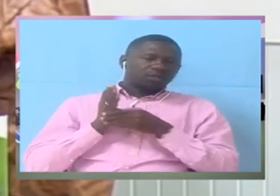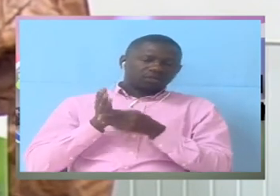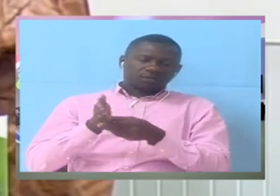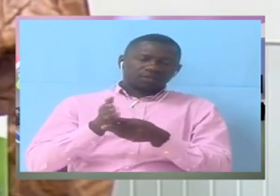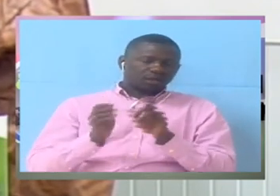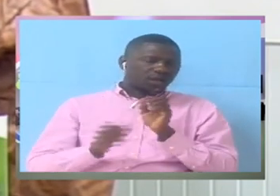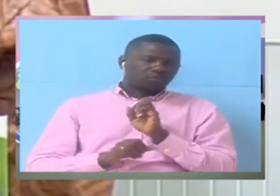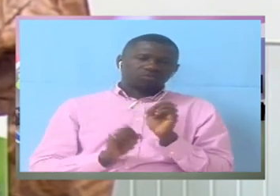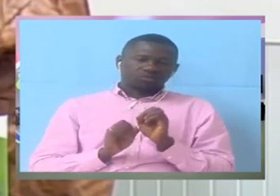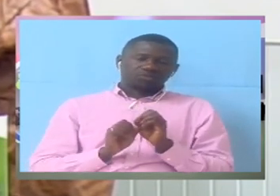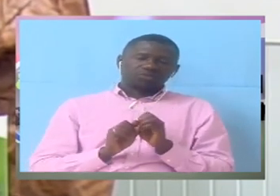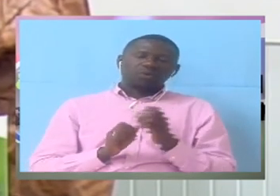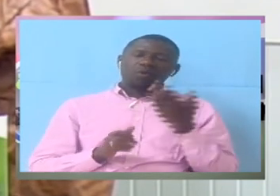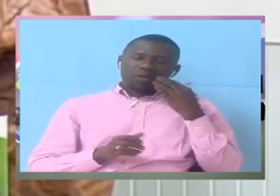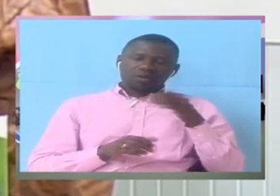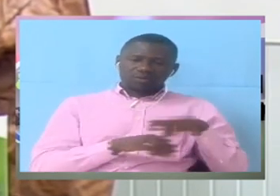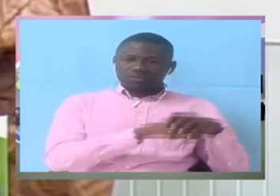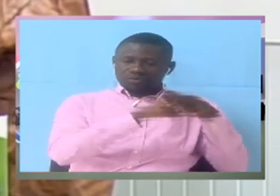there,